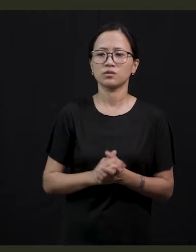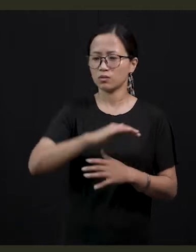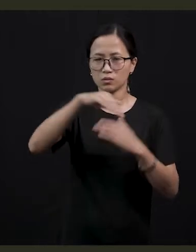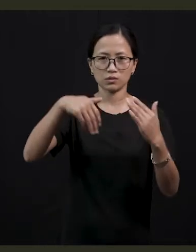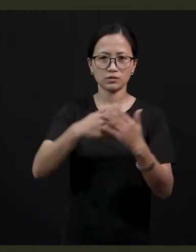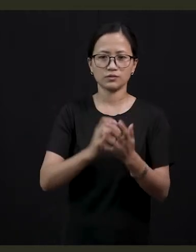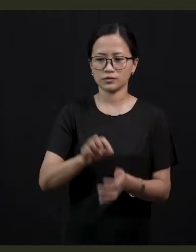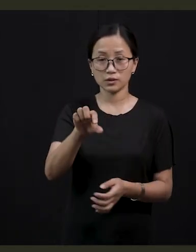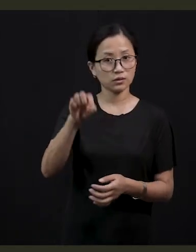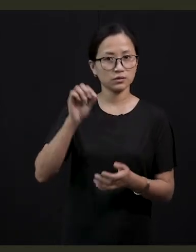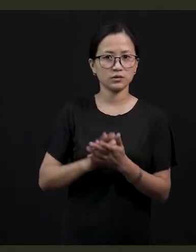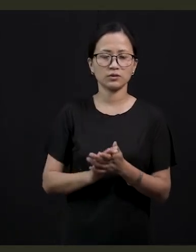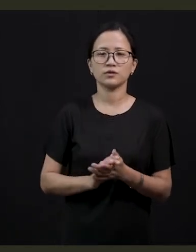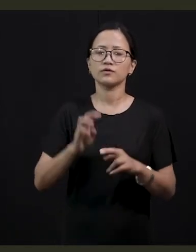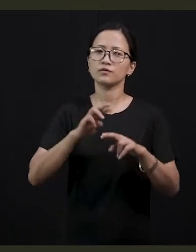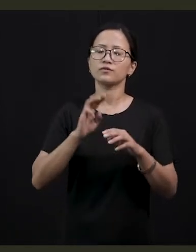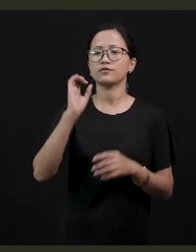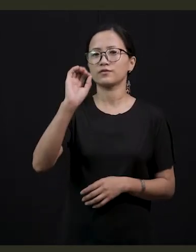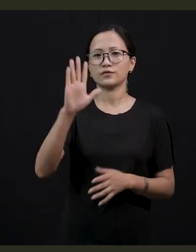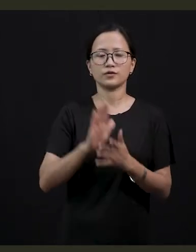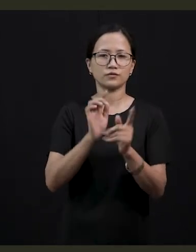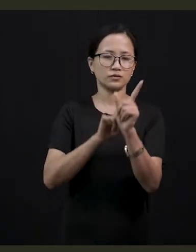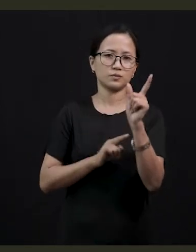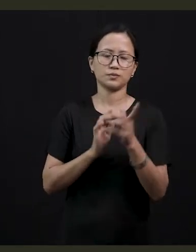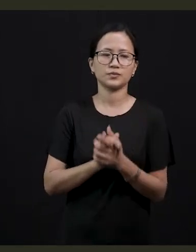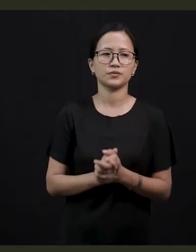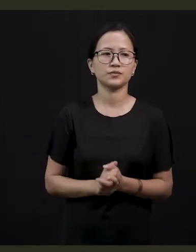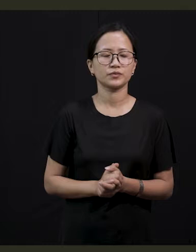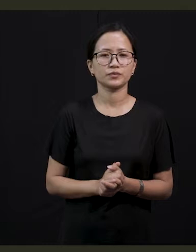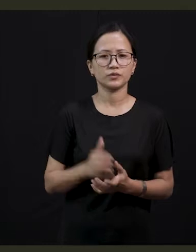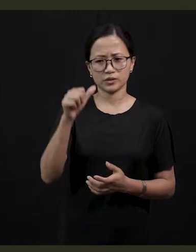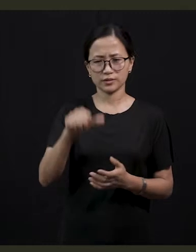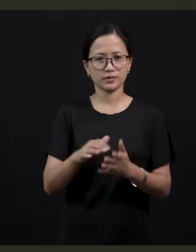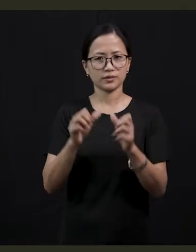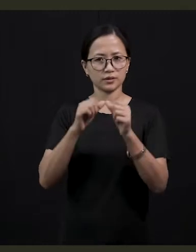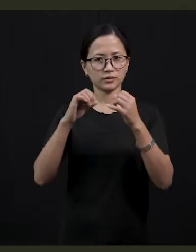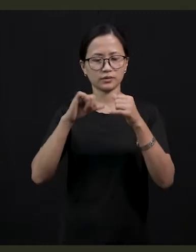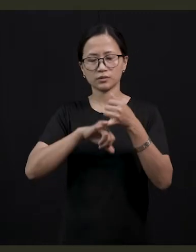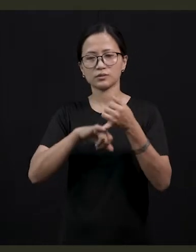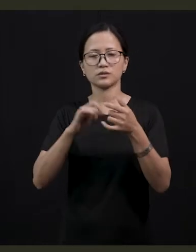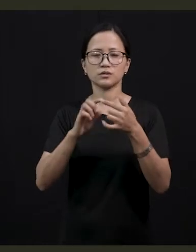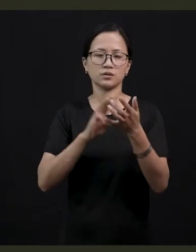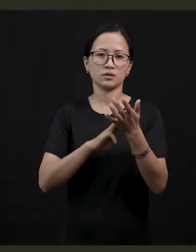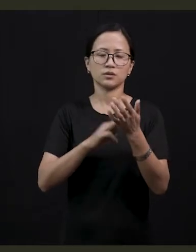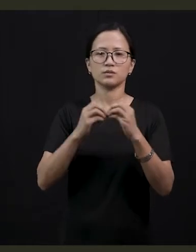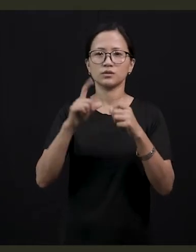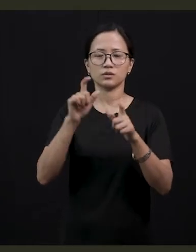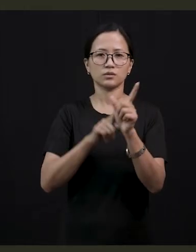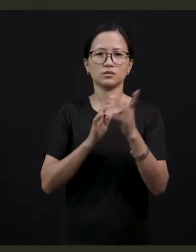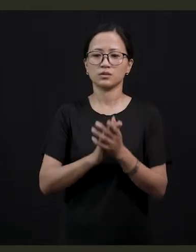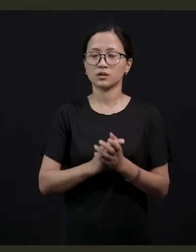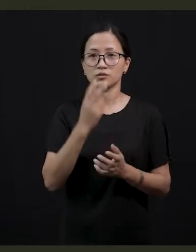all of them are elected for 5 years. So this is a scene of any assembly that is there. Most of the times I have seen